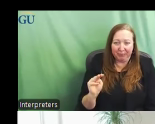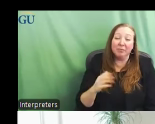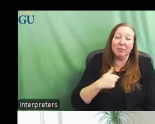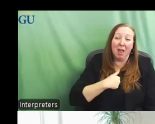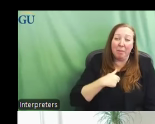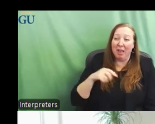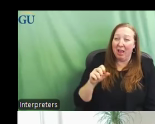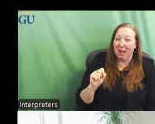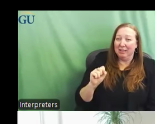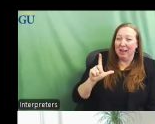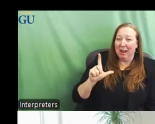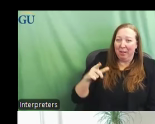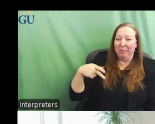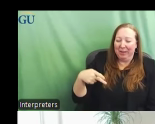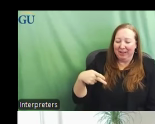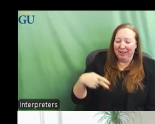services